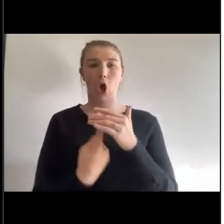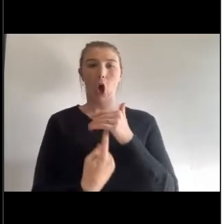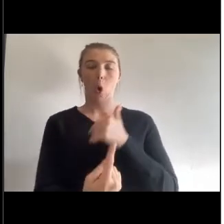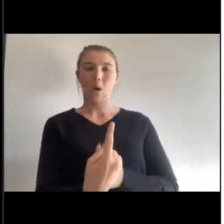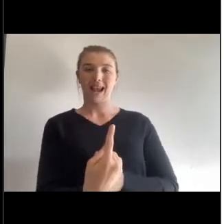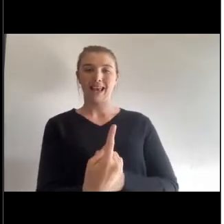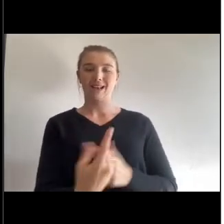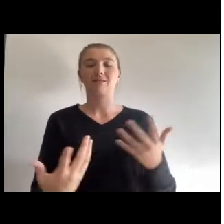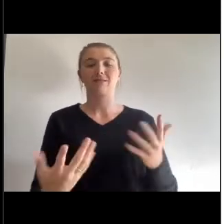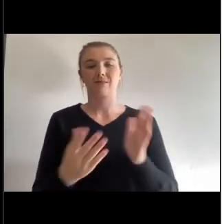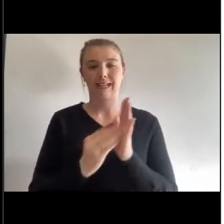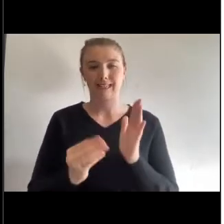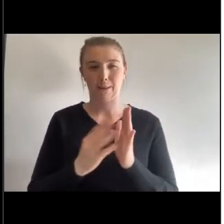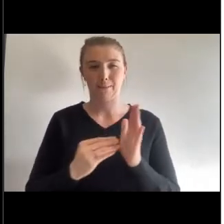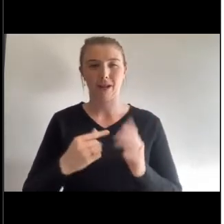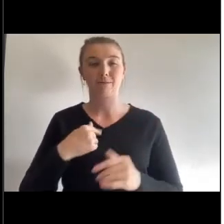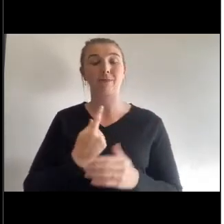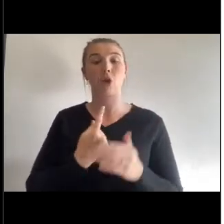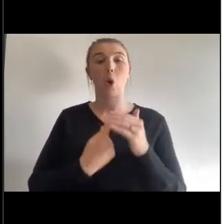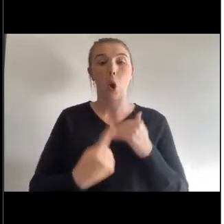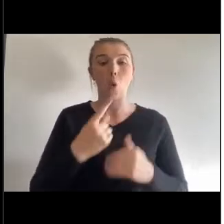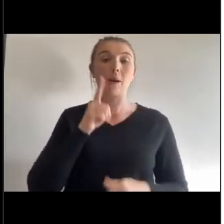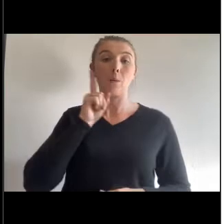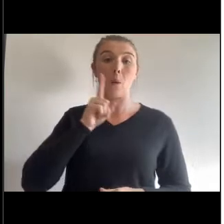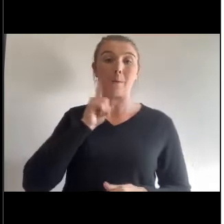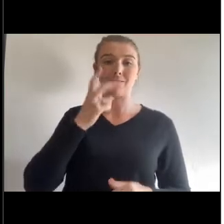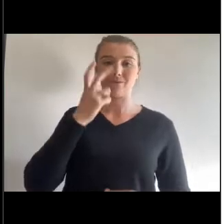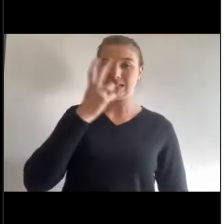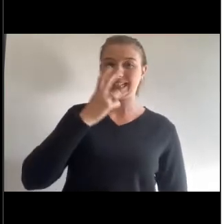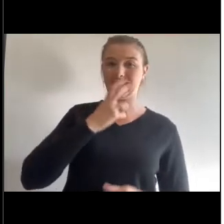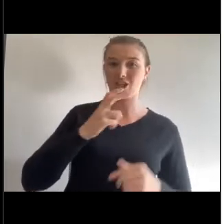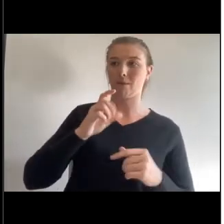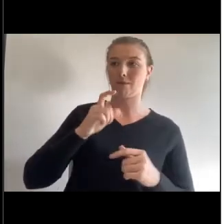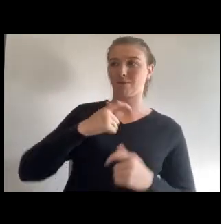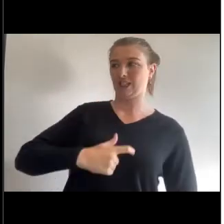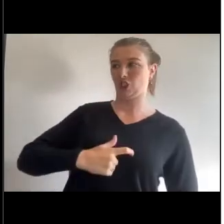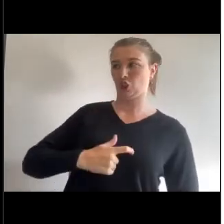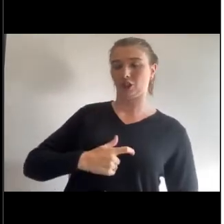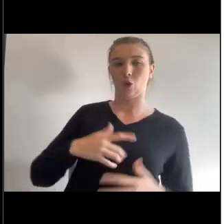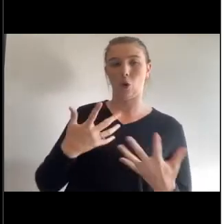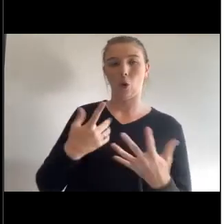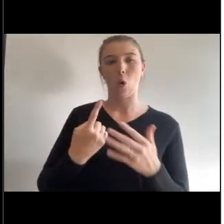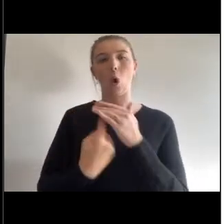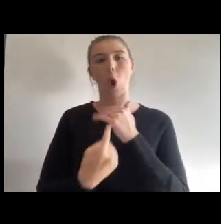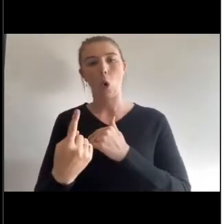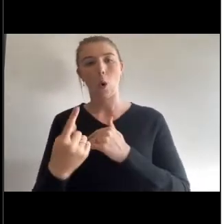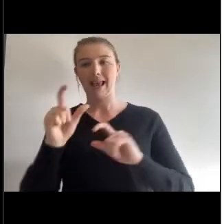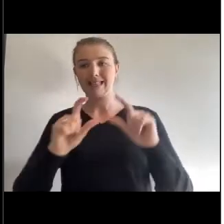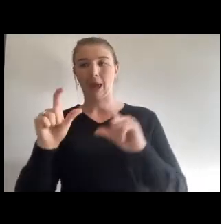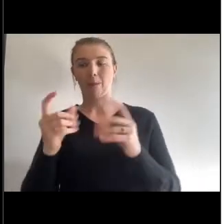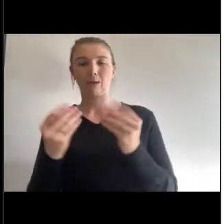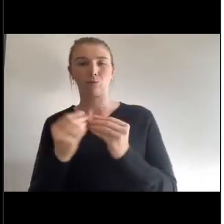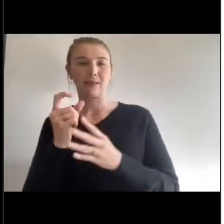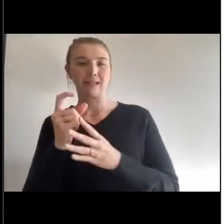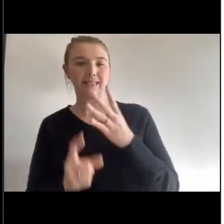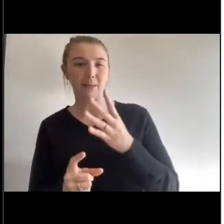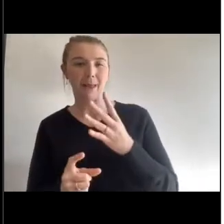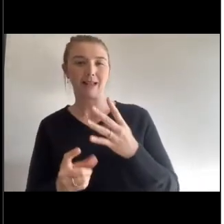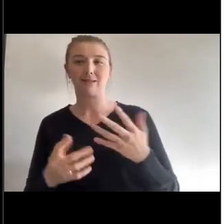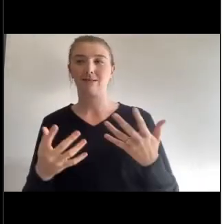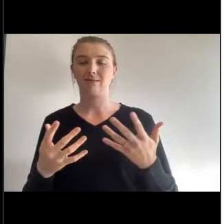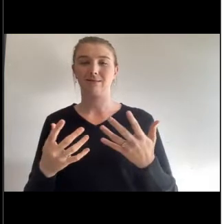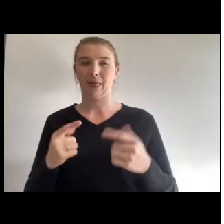senior position, the only minority ethnic chemist, the only out gay chemist, the only chemist with a disability. That